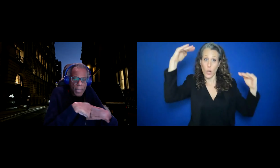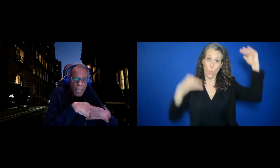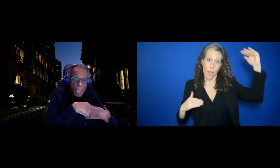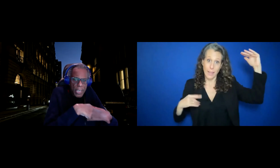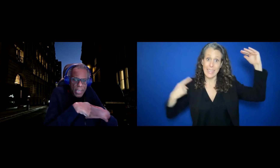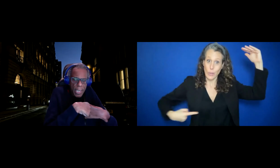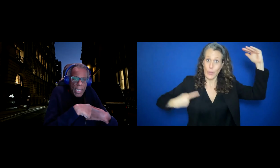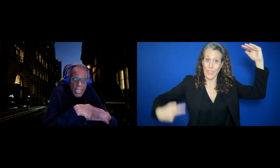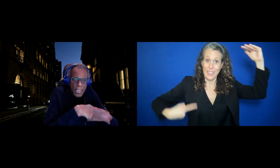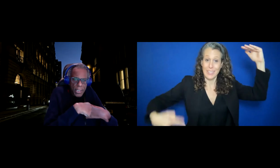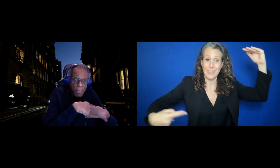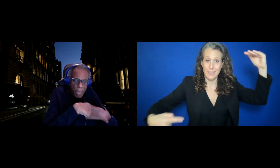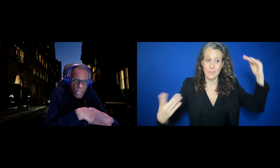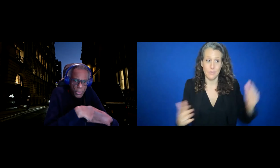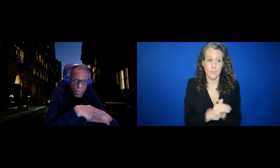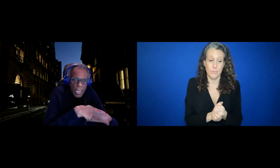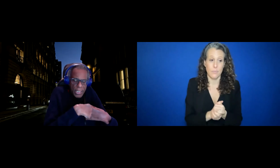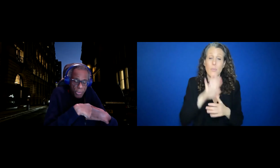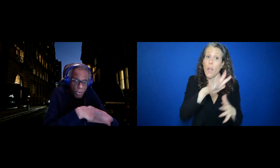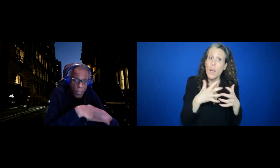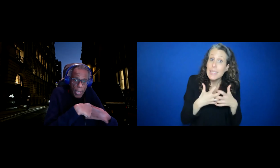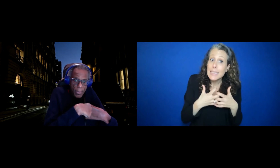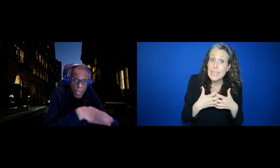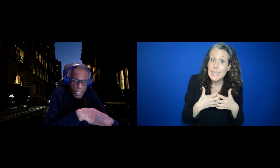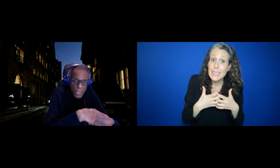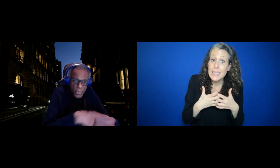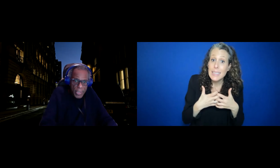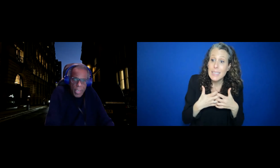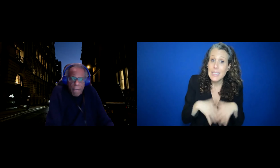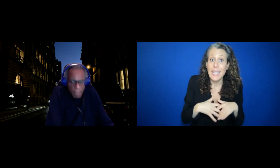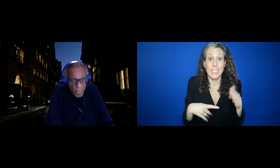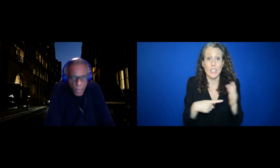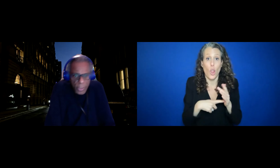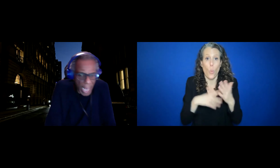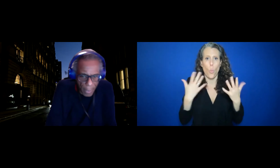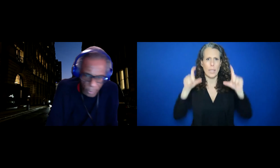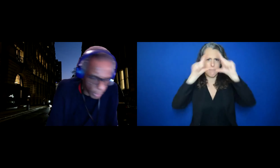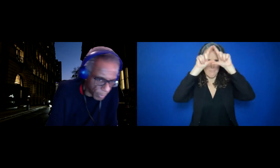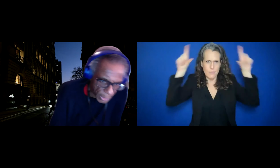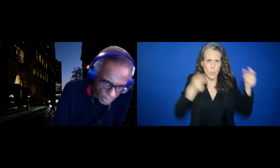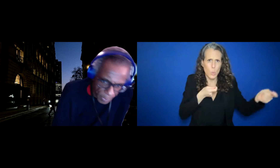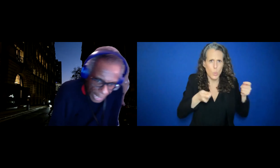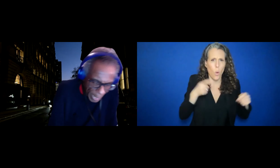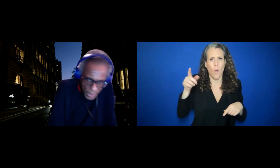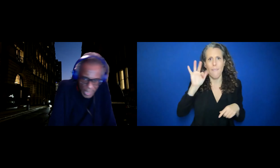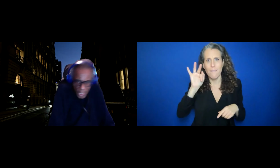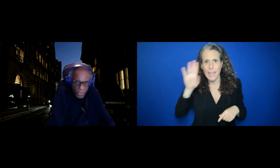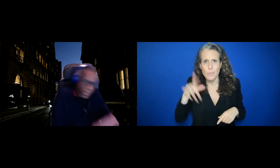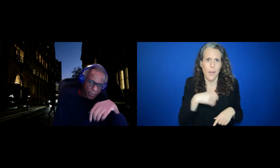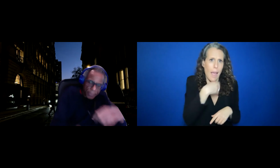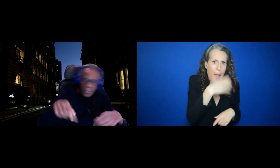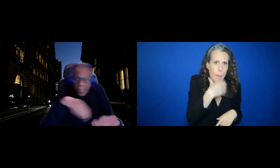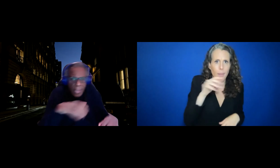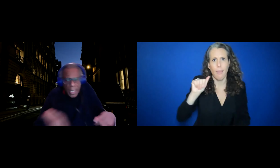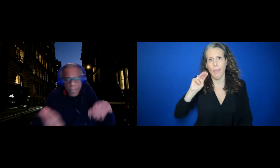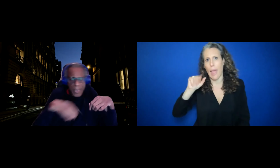And technology, because it's seen as a commercial, is controlled by commercial industries, Facebook, Apple, Amazon,